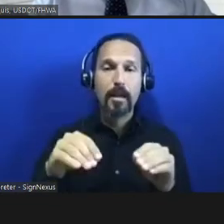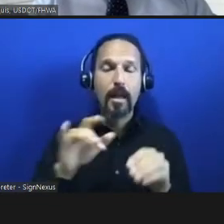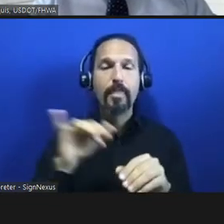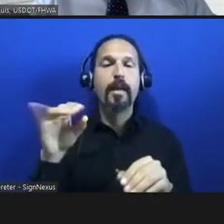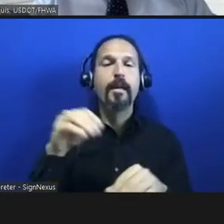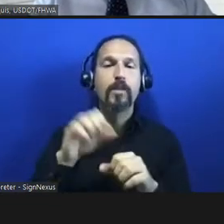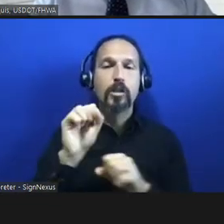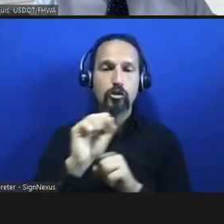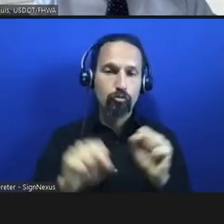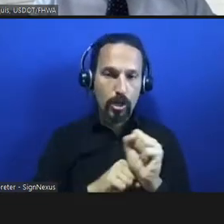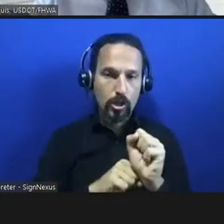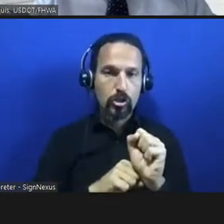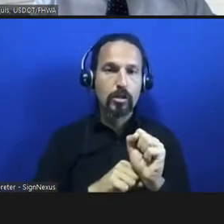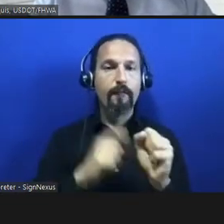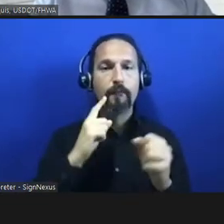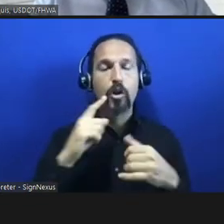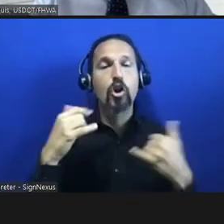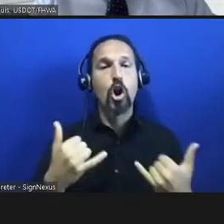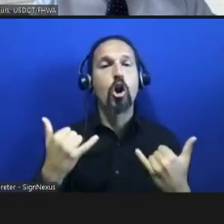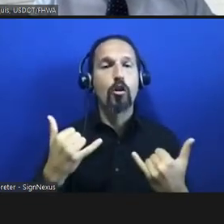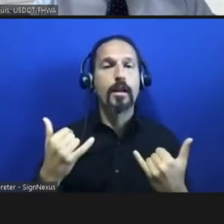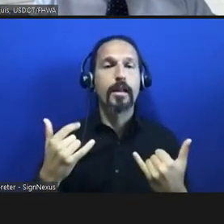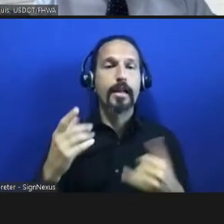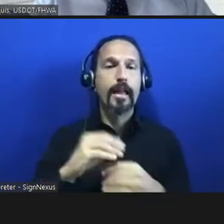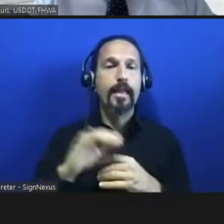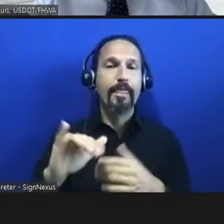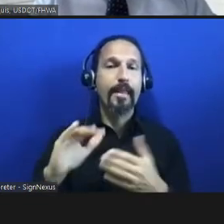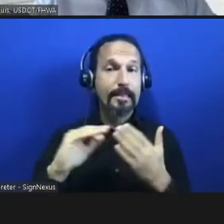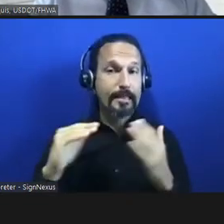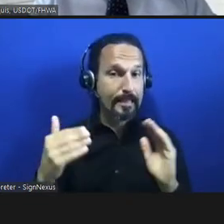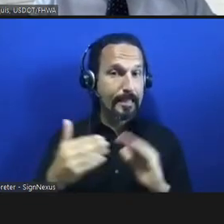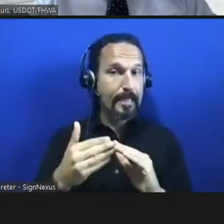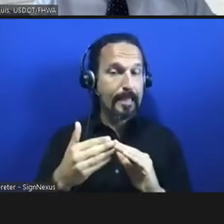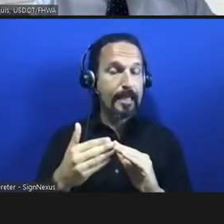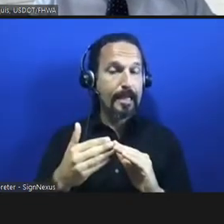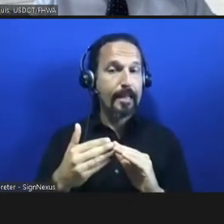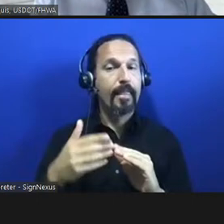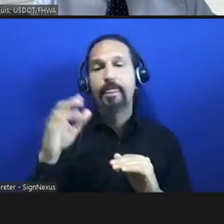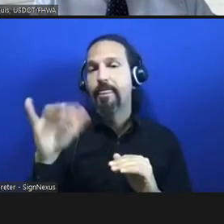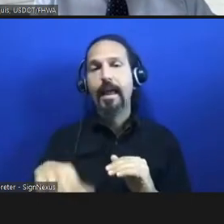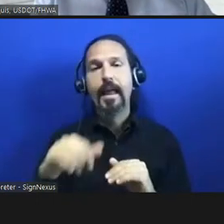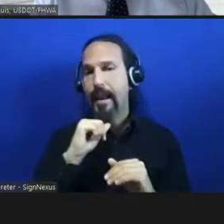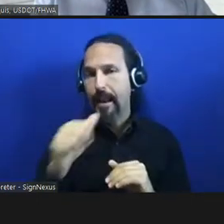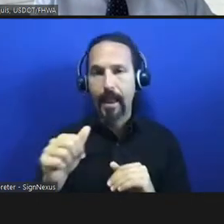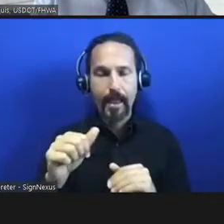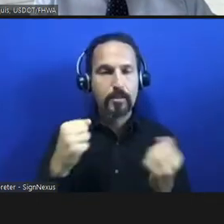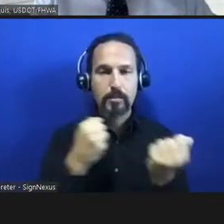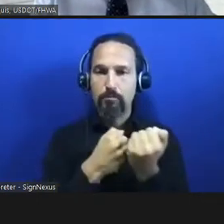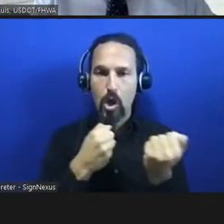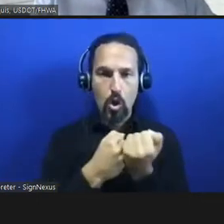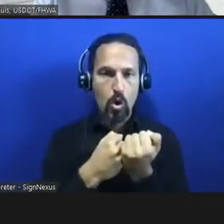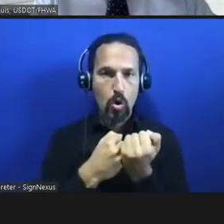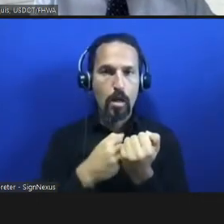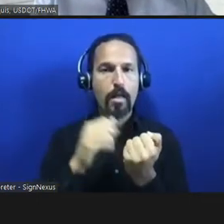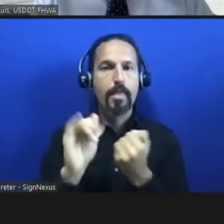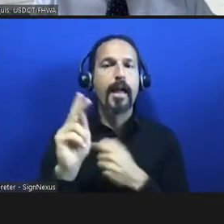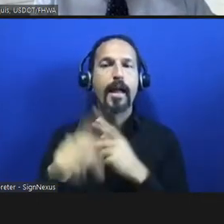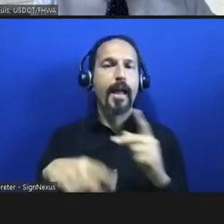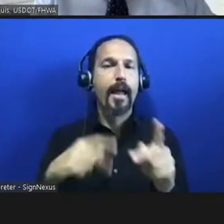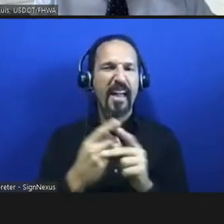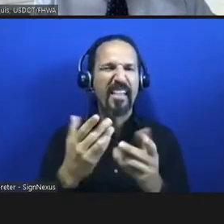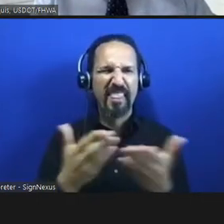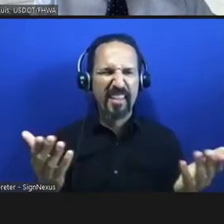infrastructure that currently exists in the city does not actually support this kind of